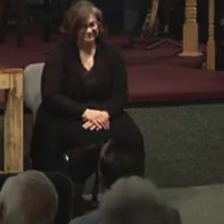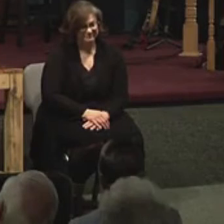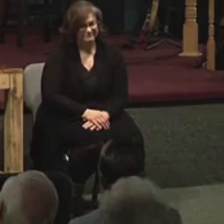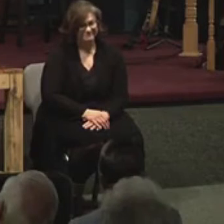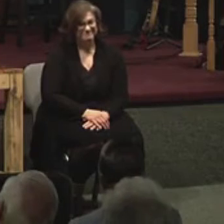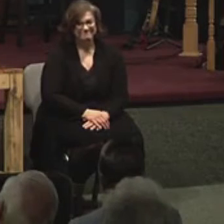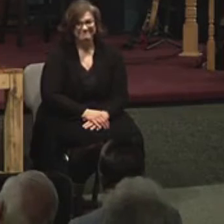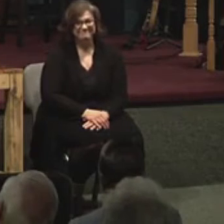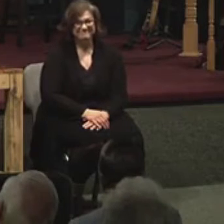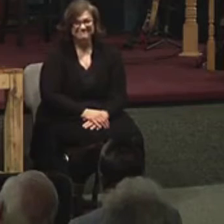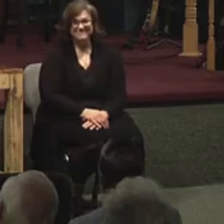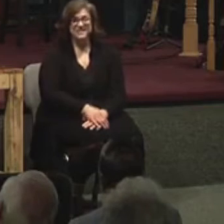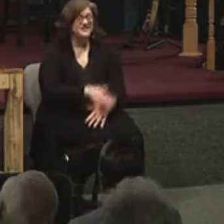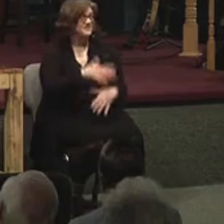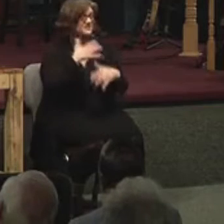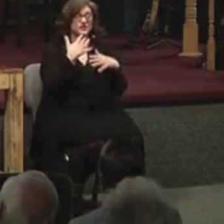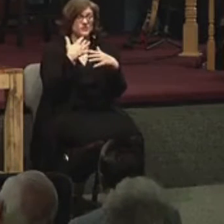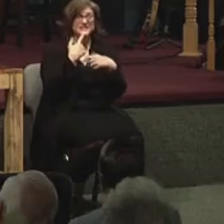You need to practice gratitude.